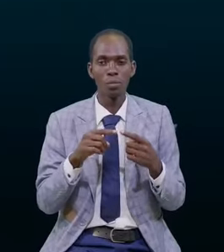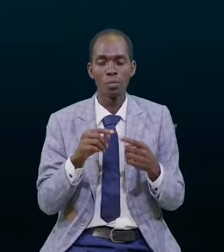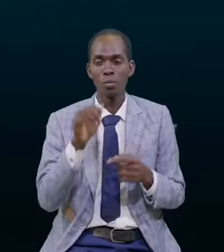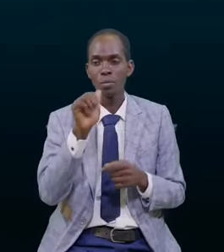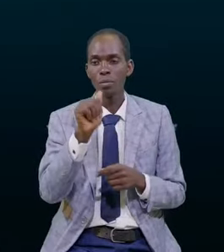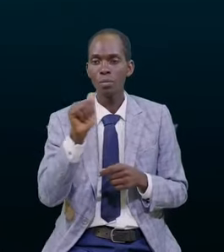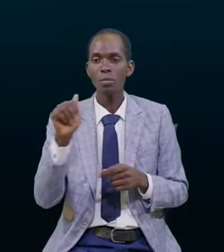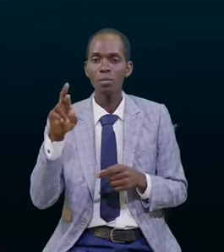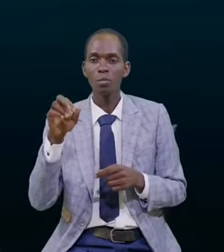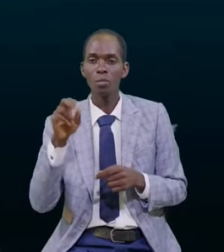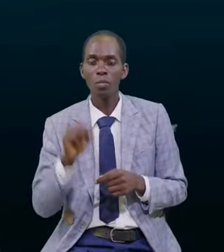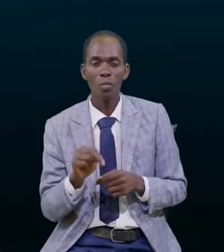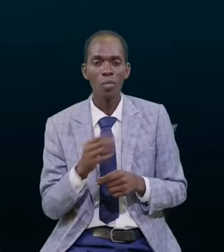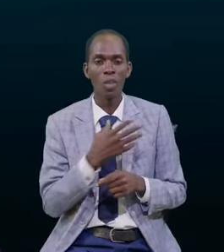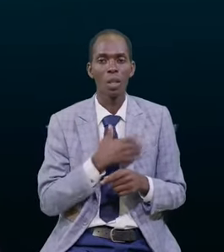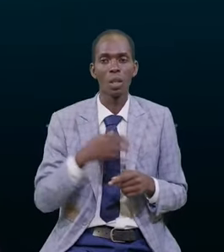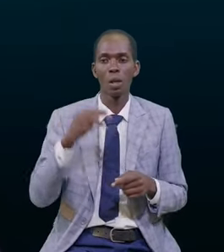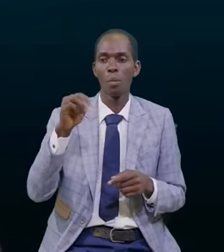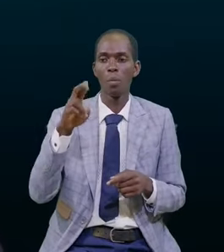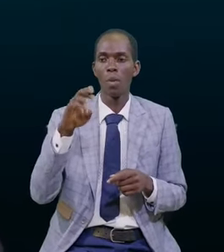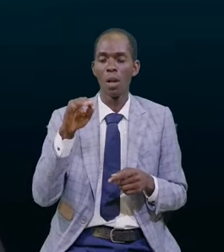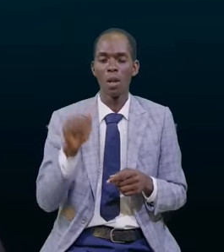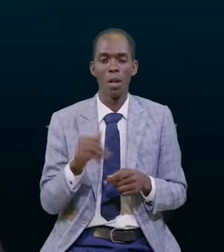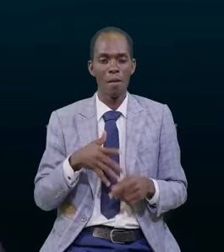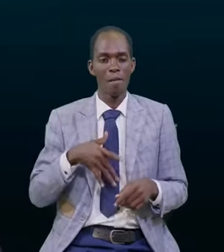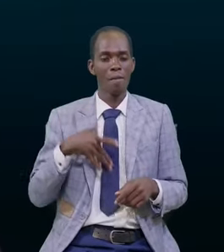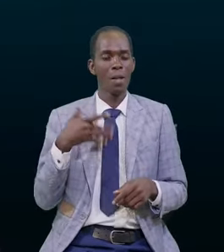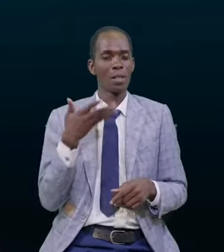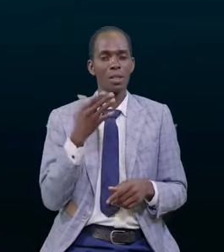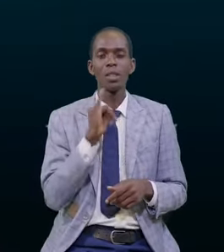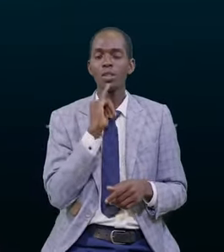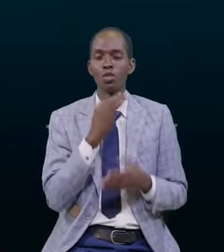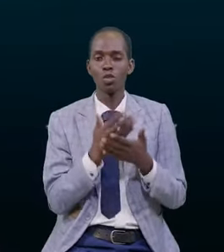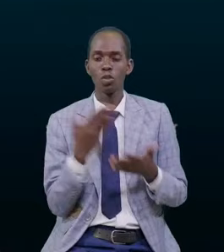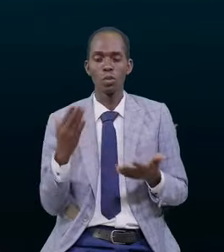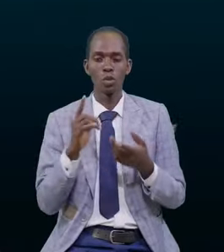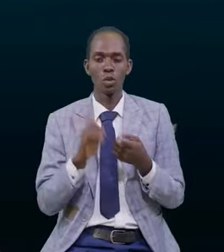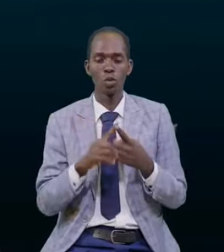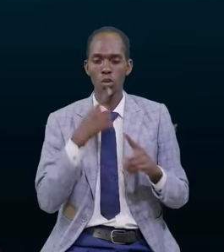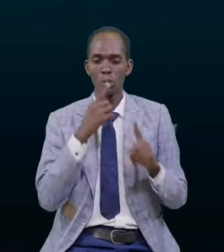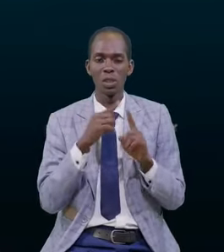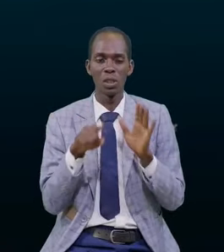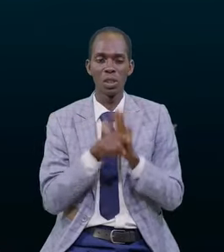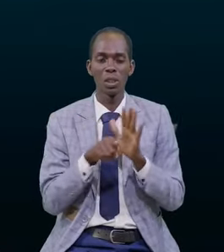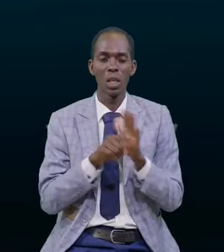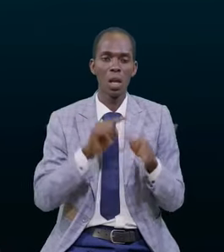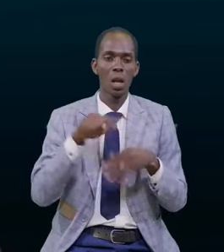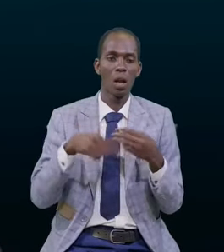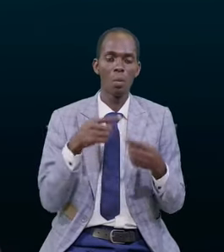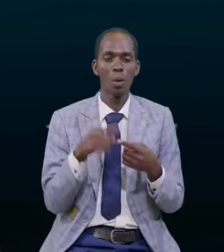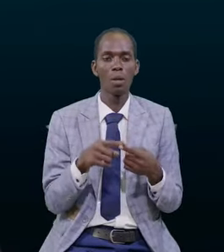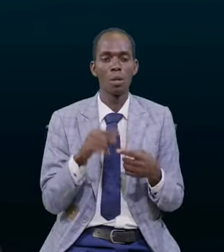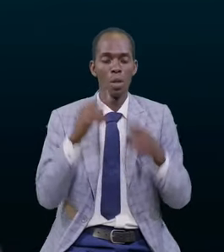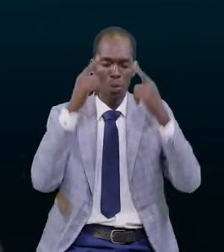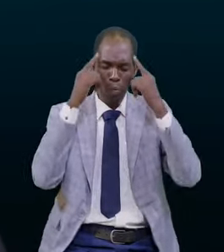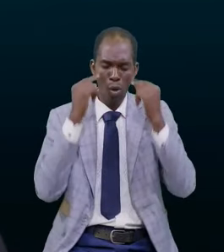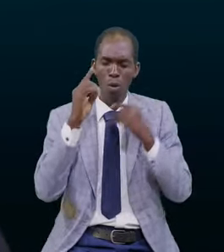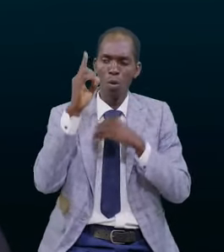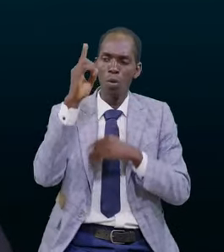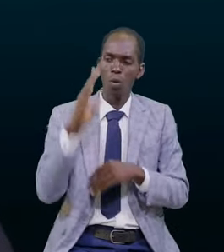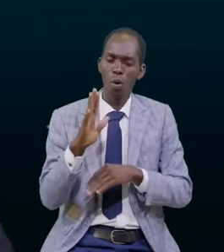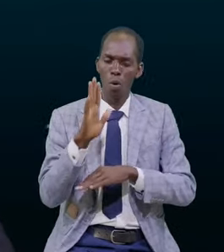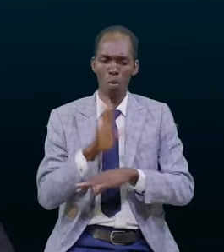and sister felt there was something to speak disparagingly about him God summoned them out and said how come you are not